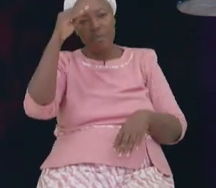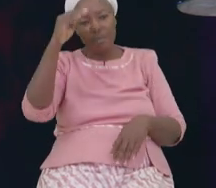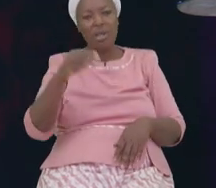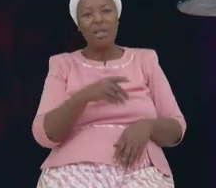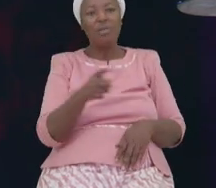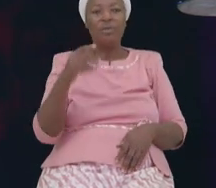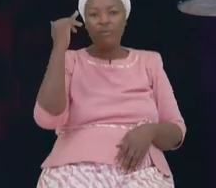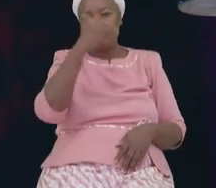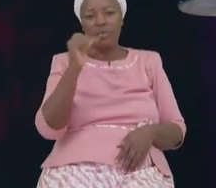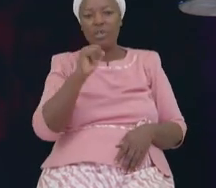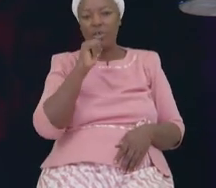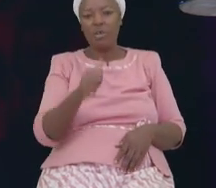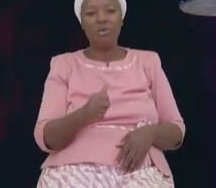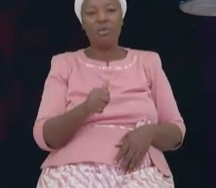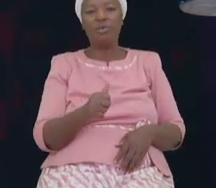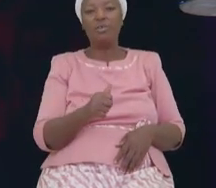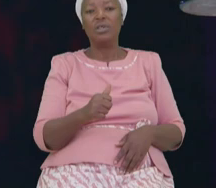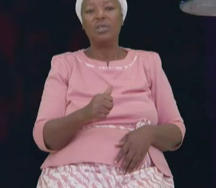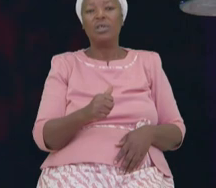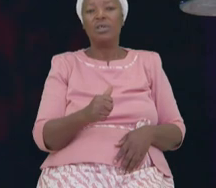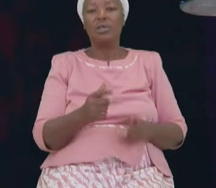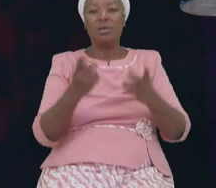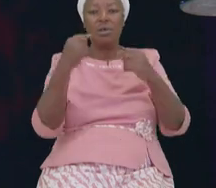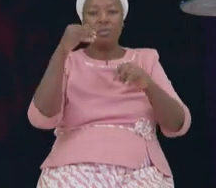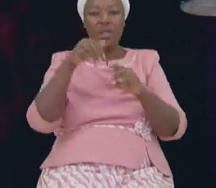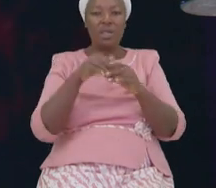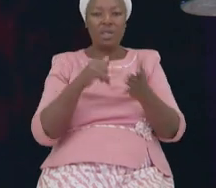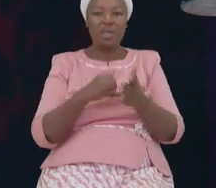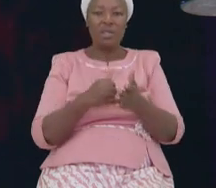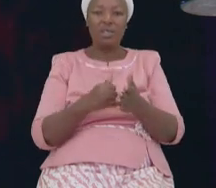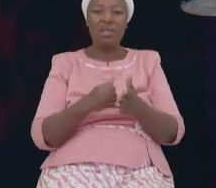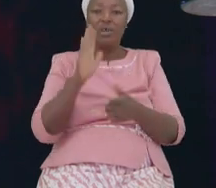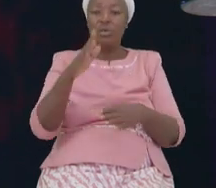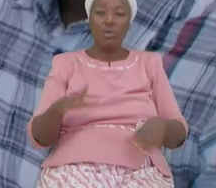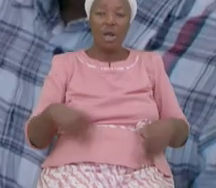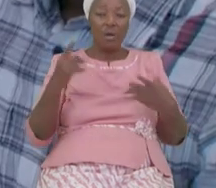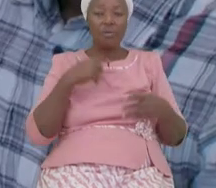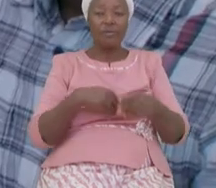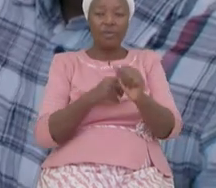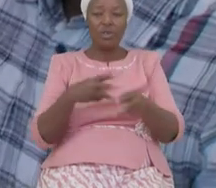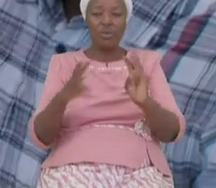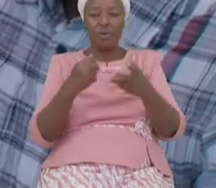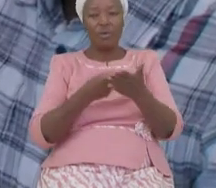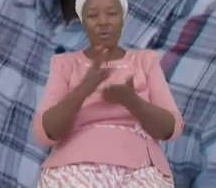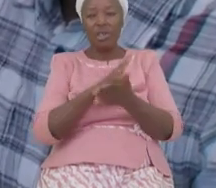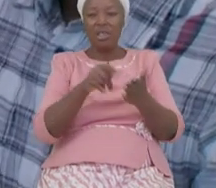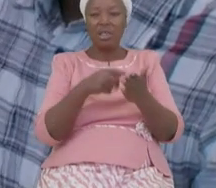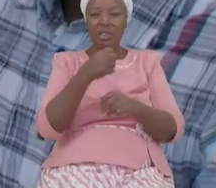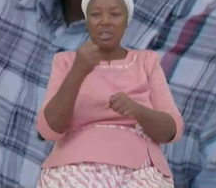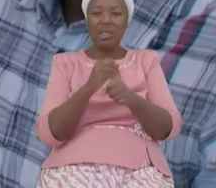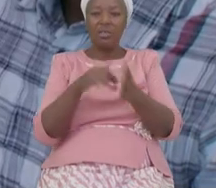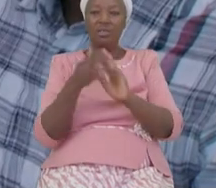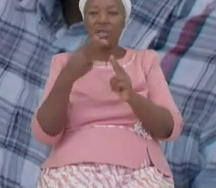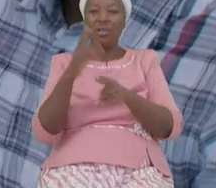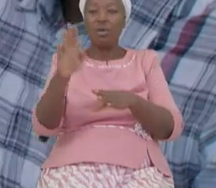err therein. Your life will follow the way of holiness this year. In your